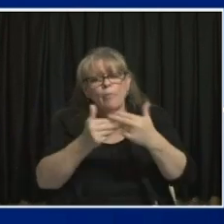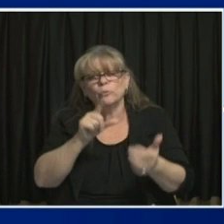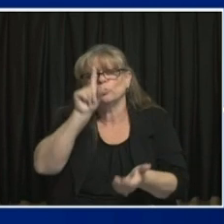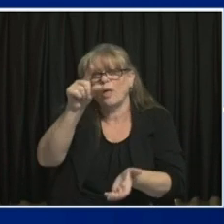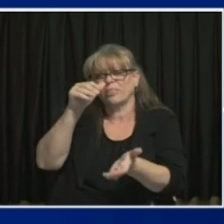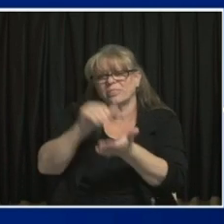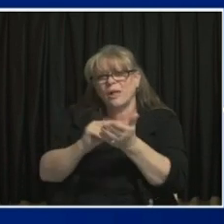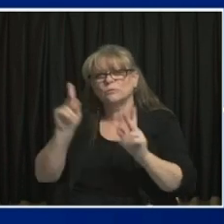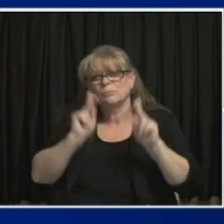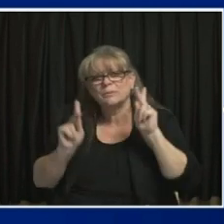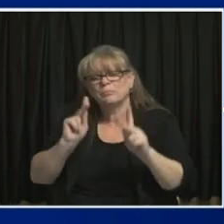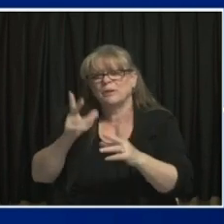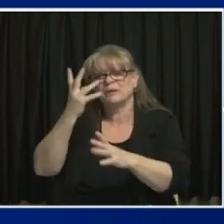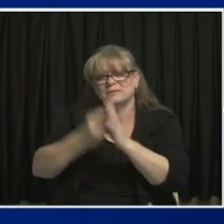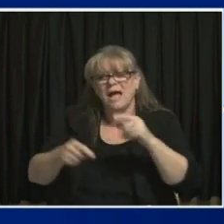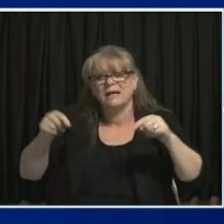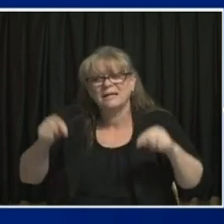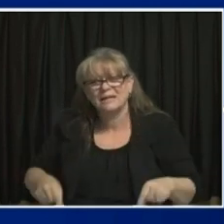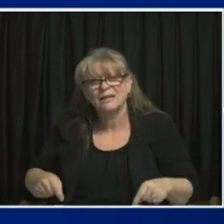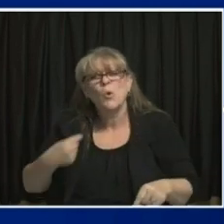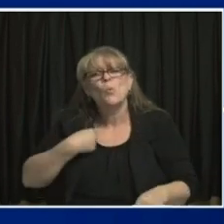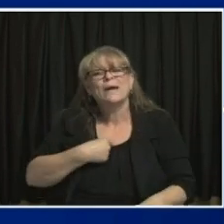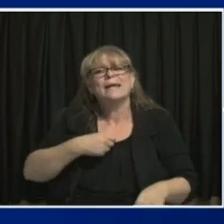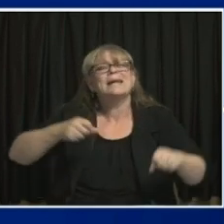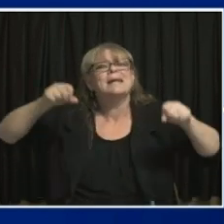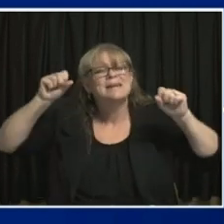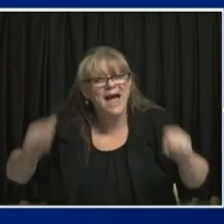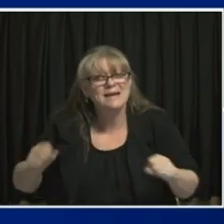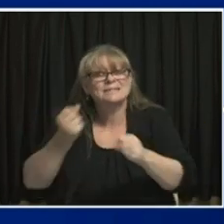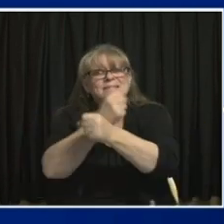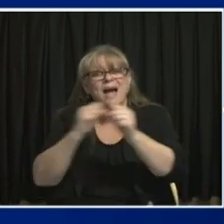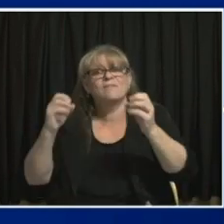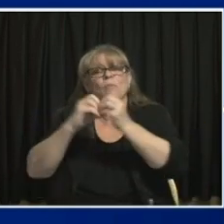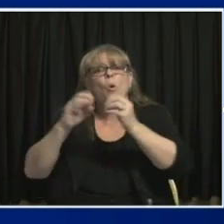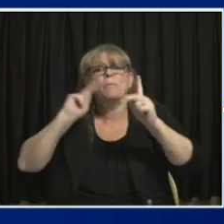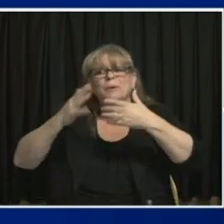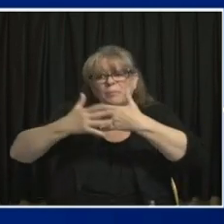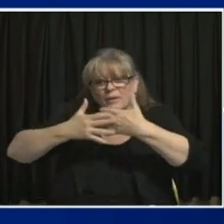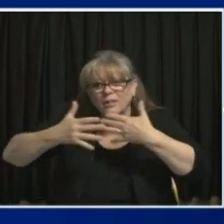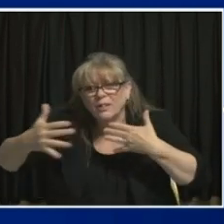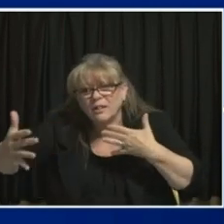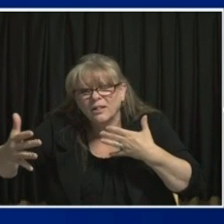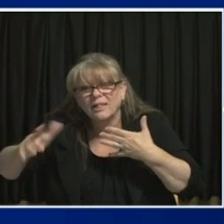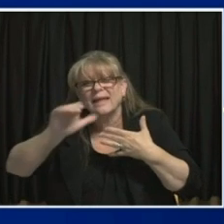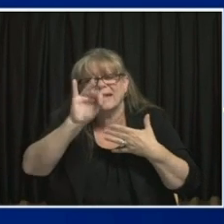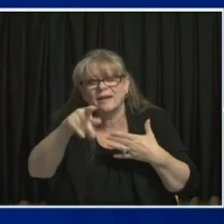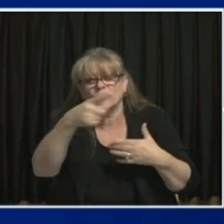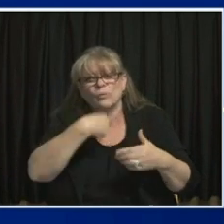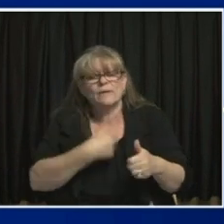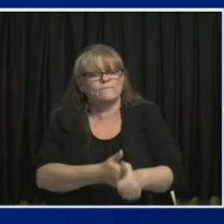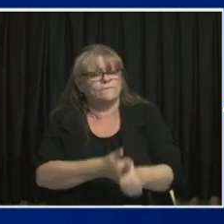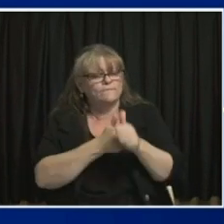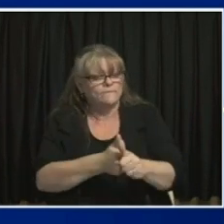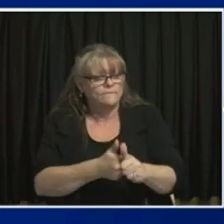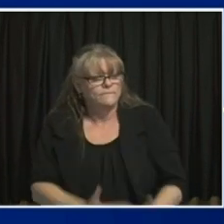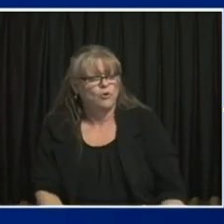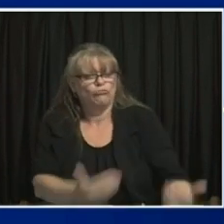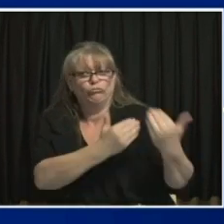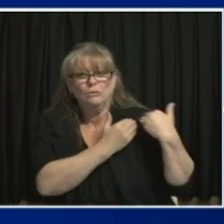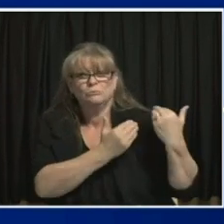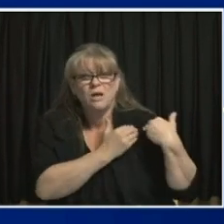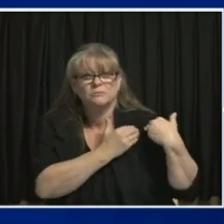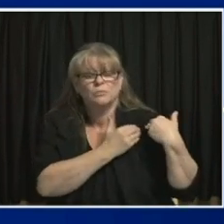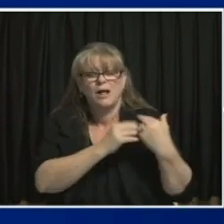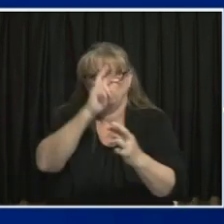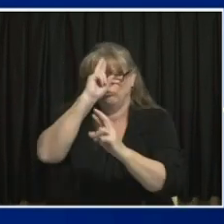save. Only if we all truly pause and remember our responsibility for one another, our brothers and